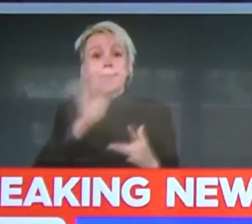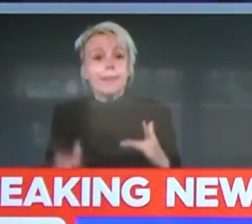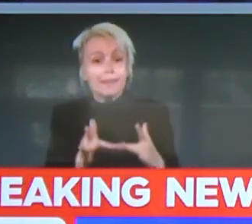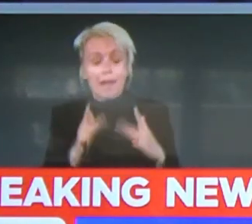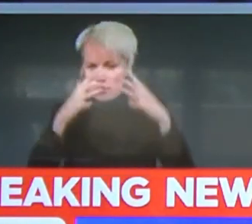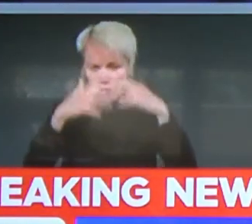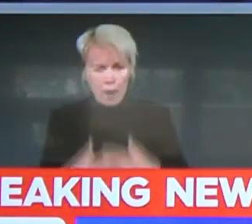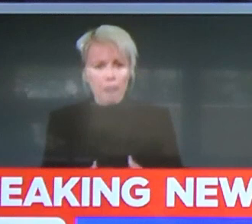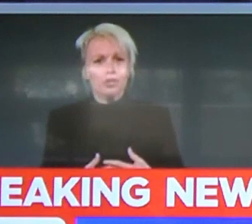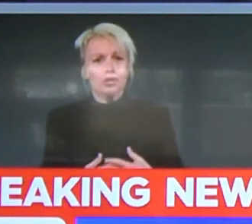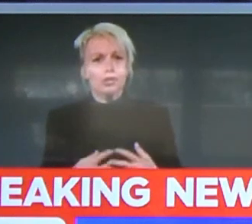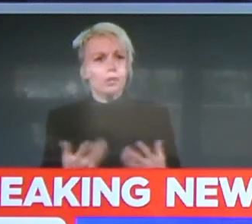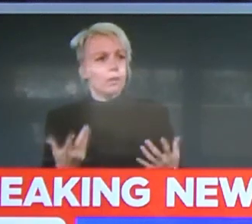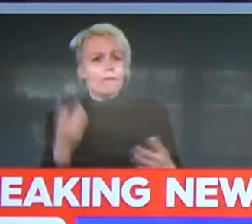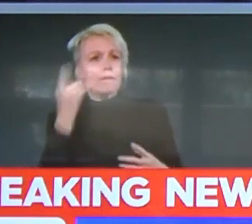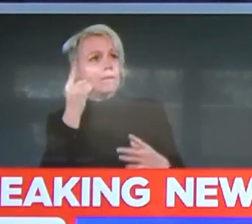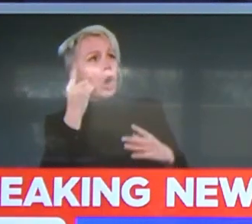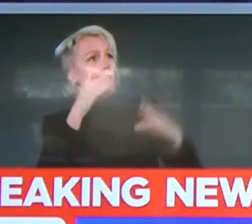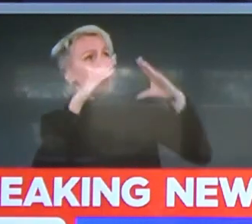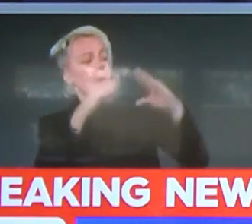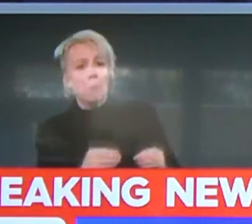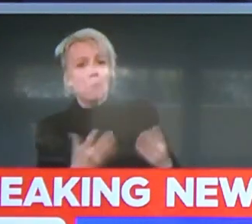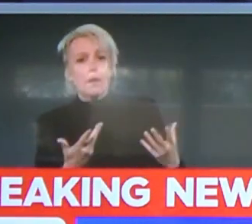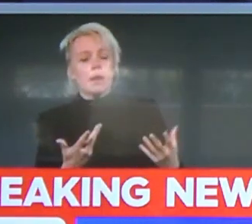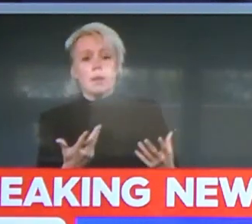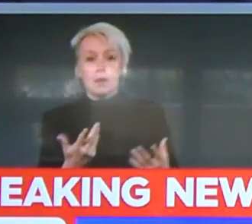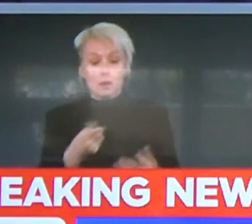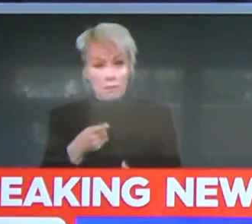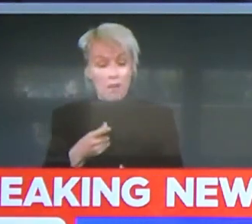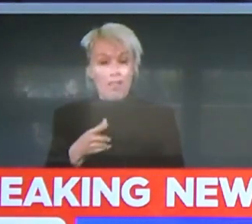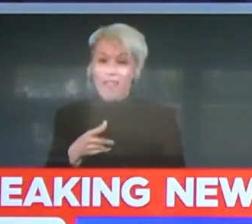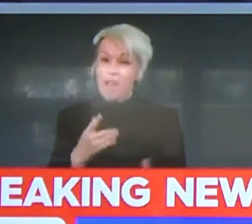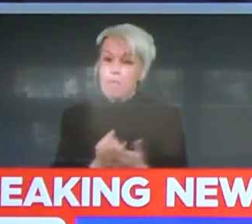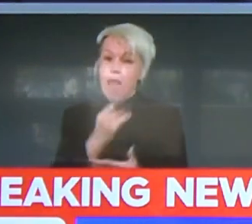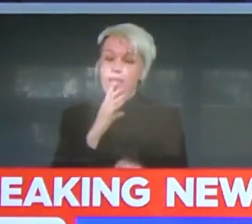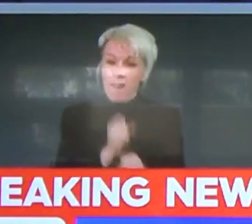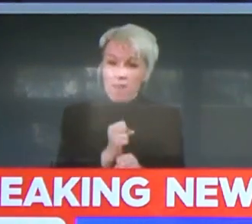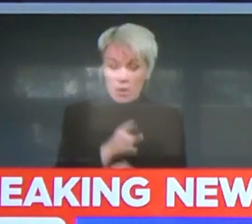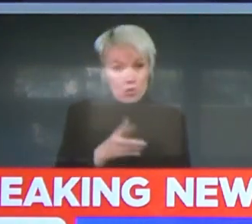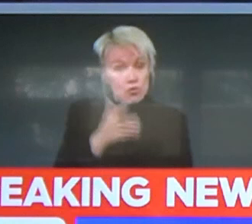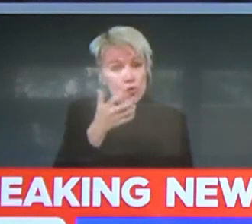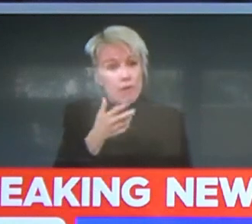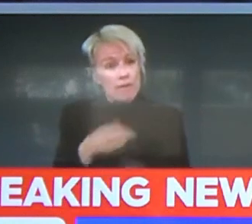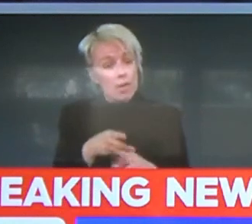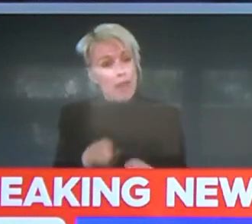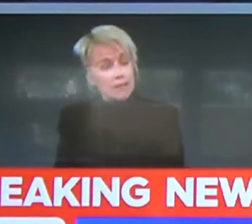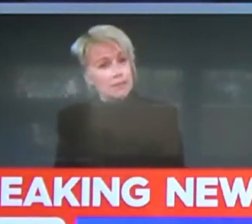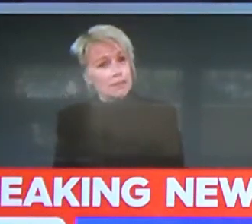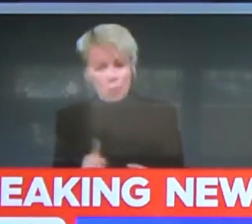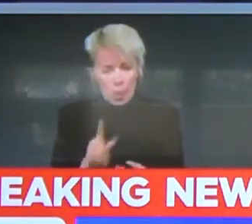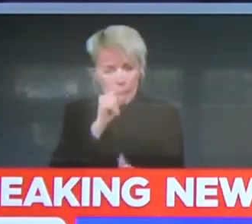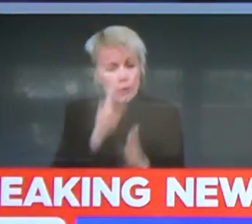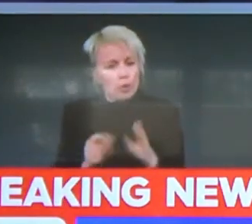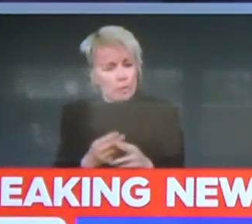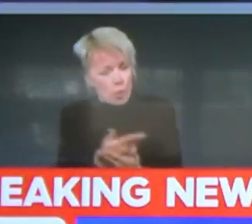the government wasn't there for them. Are you sorry about that? And what is the government going to do to make sure that that capacity is there for those